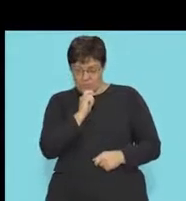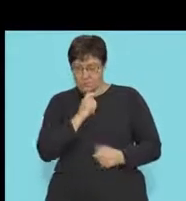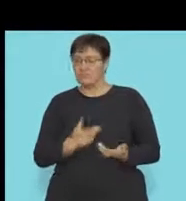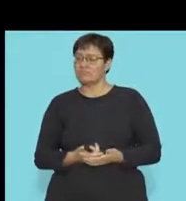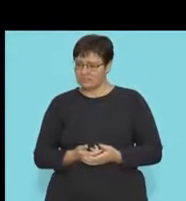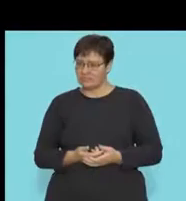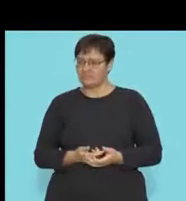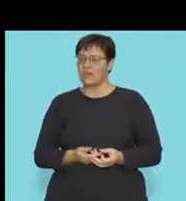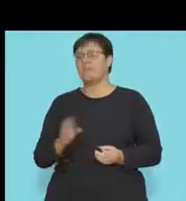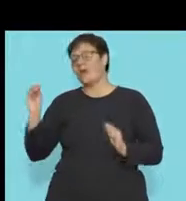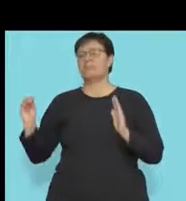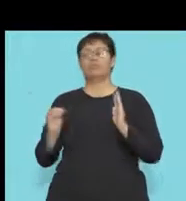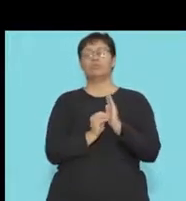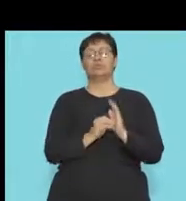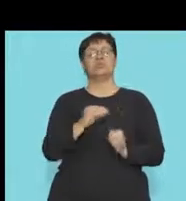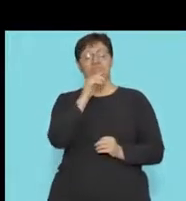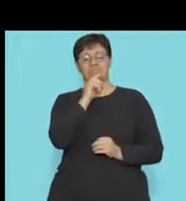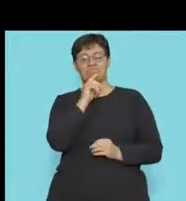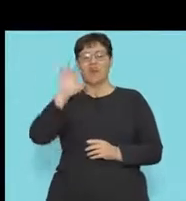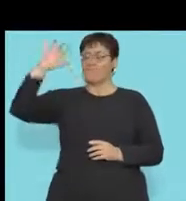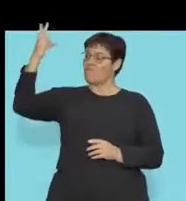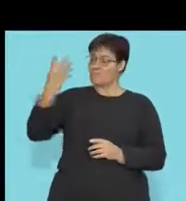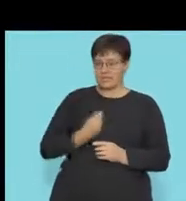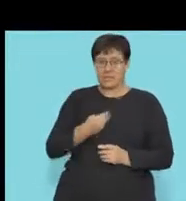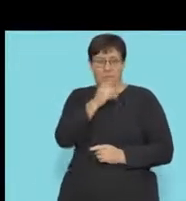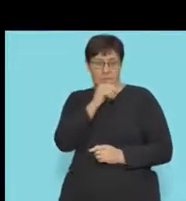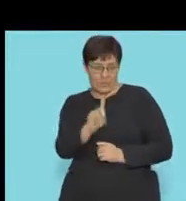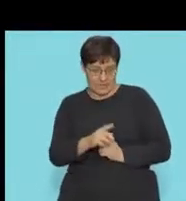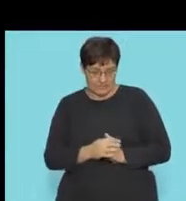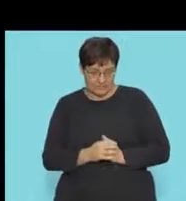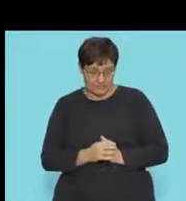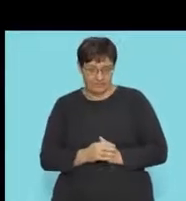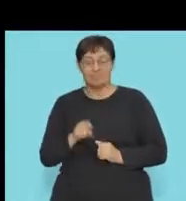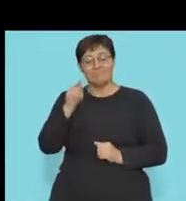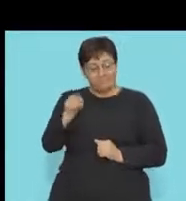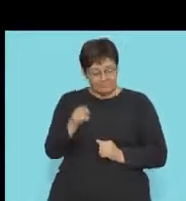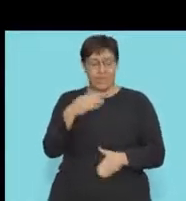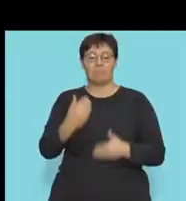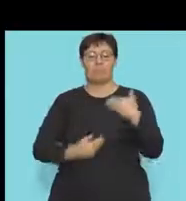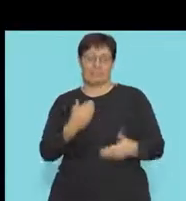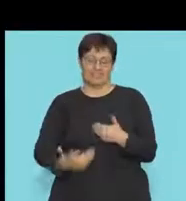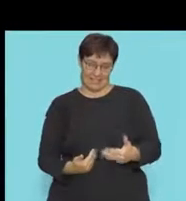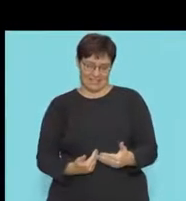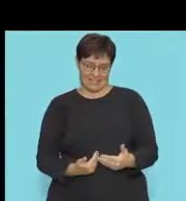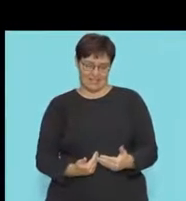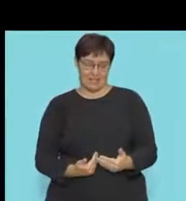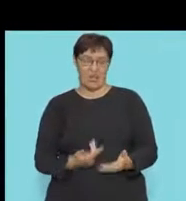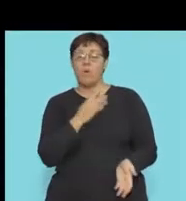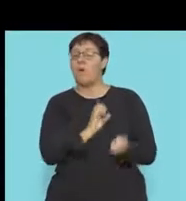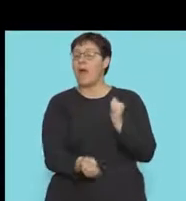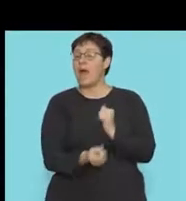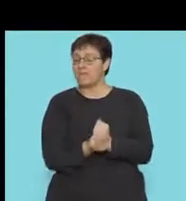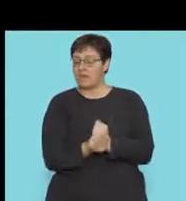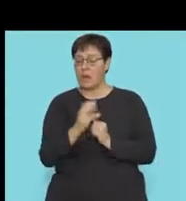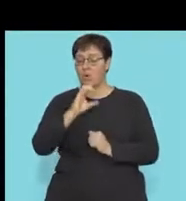can put a definition of photosynthesis together. So photosynthesis is a process which happens